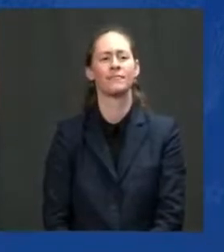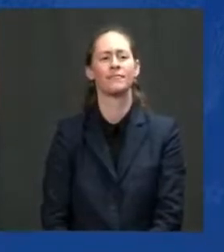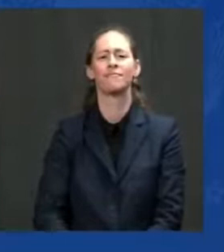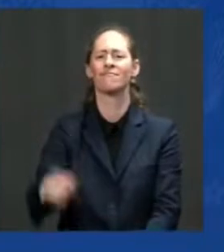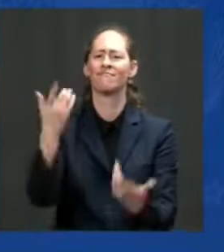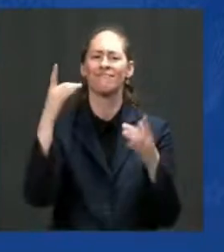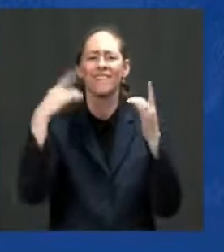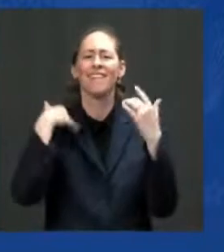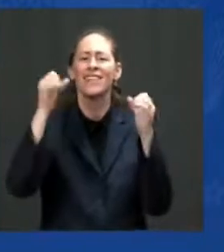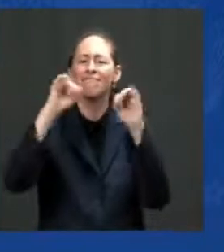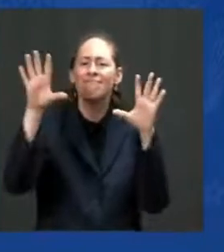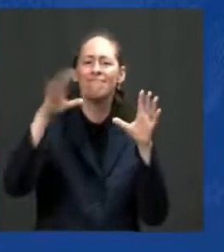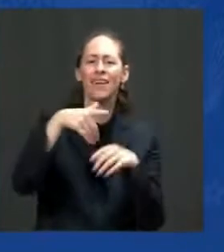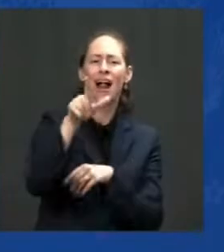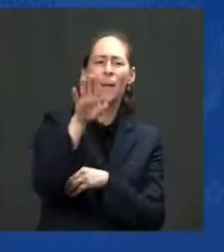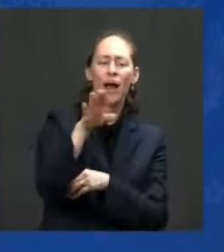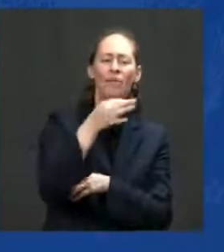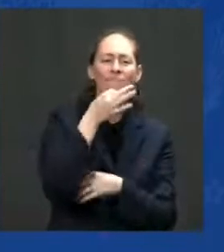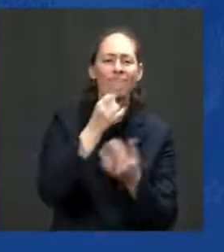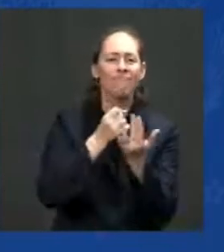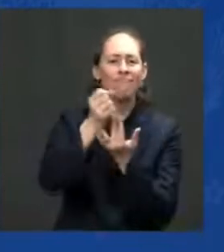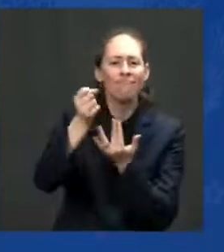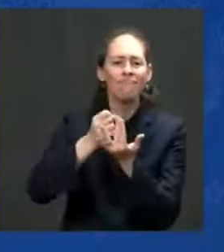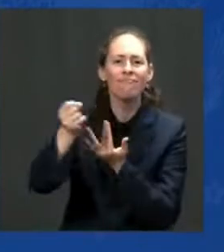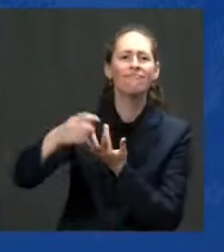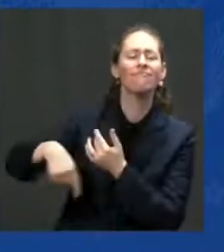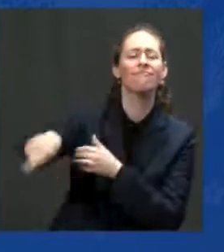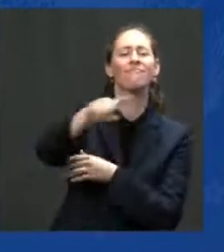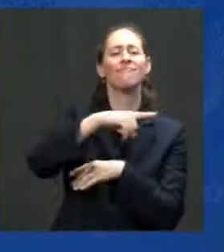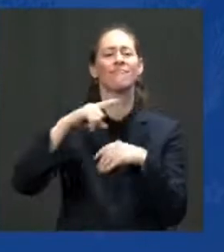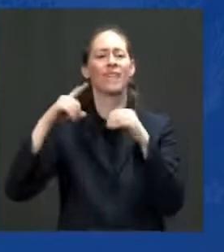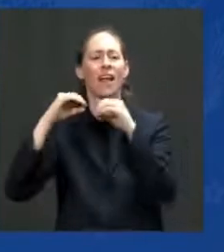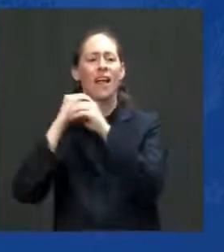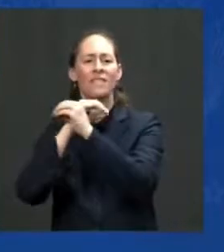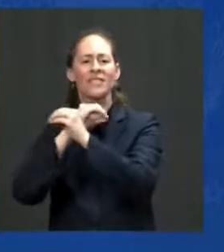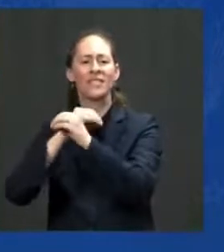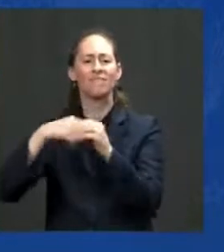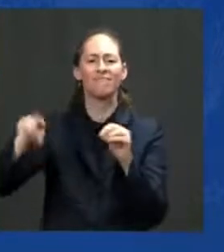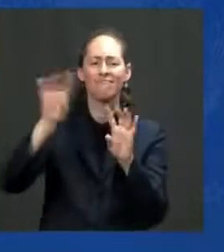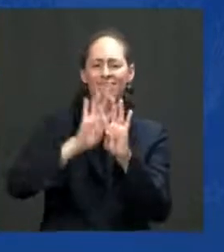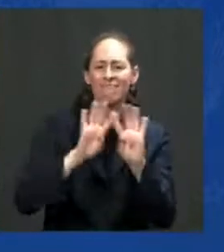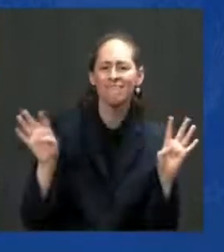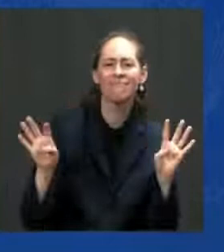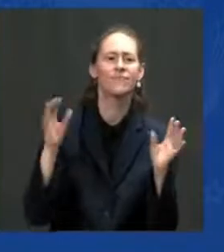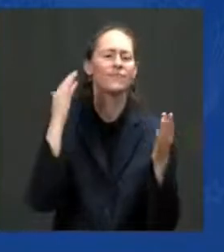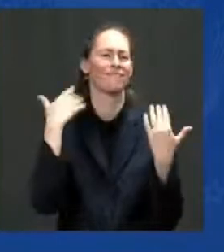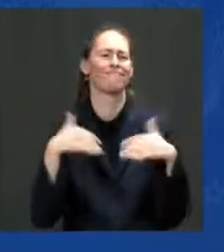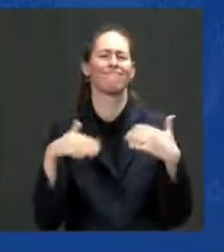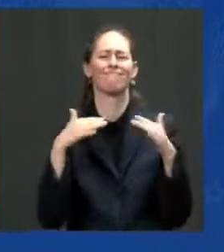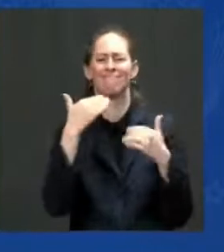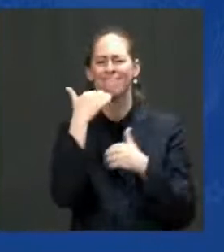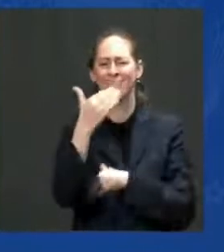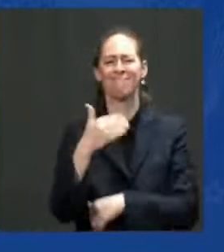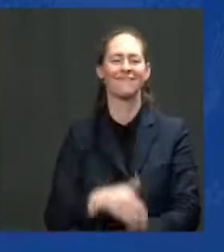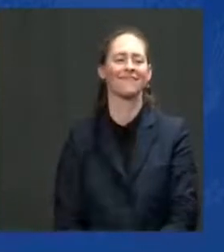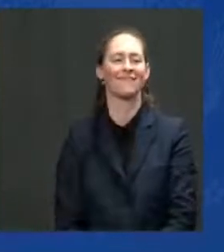dangerous secondary, dominant offensive line, and a legendary tight end who gave up what I'm told was a